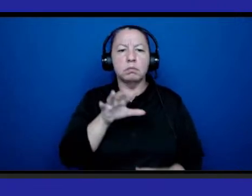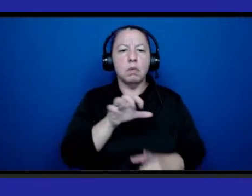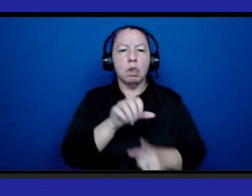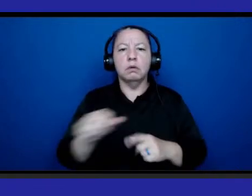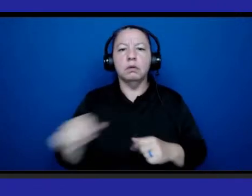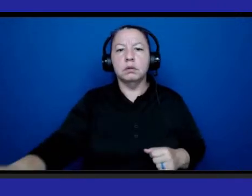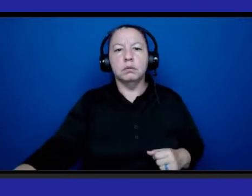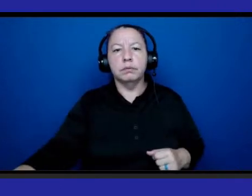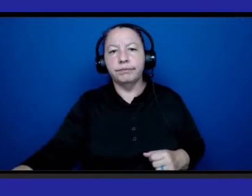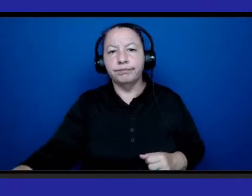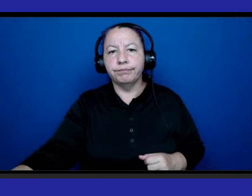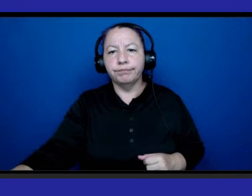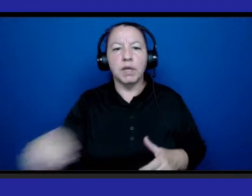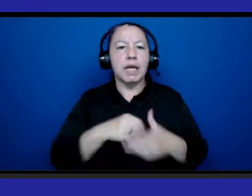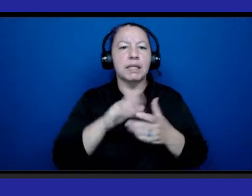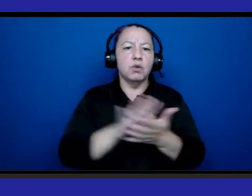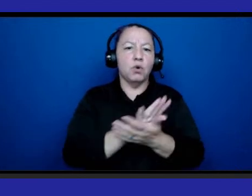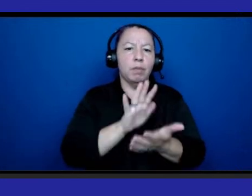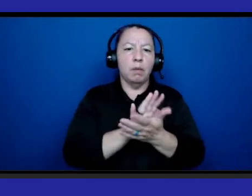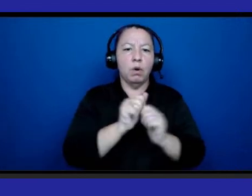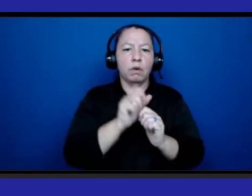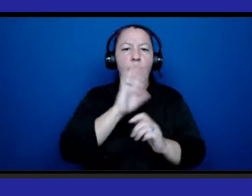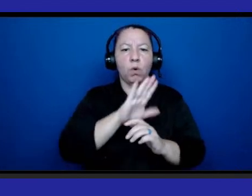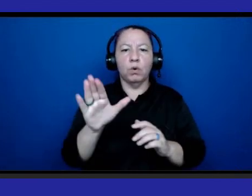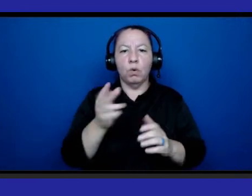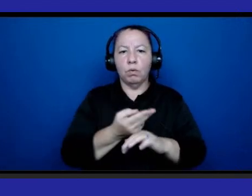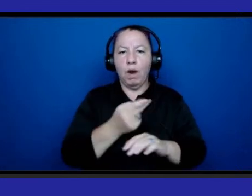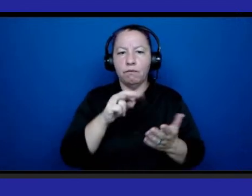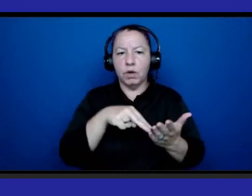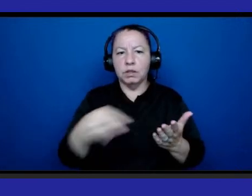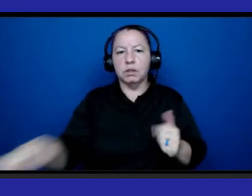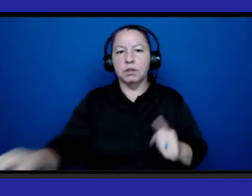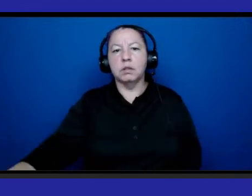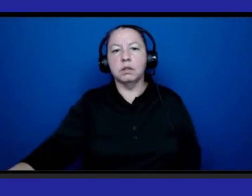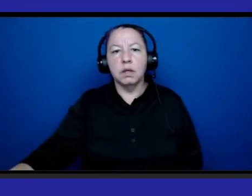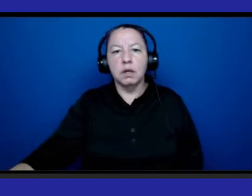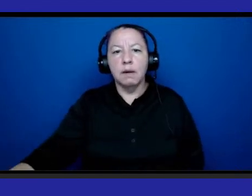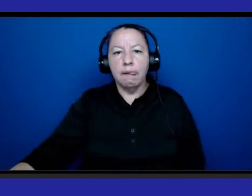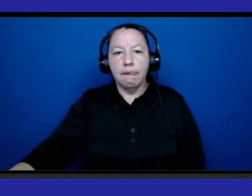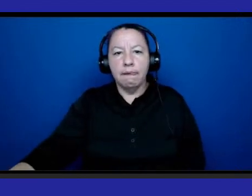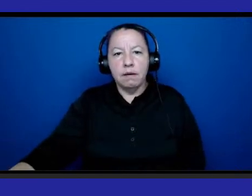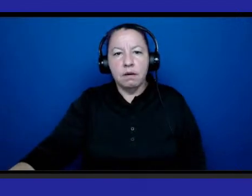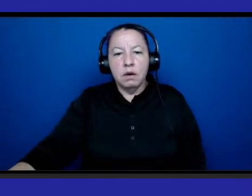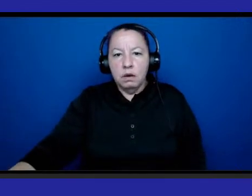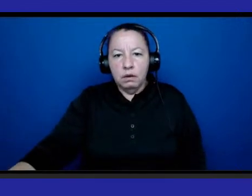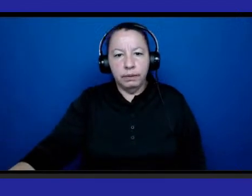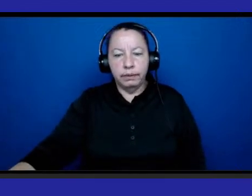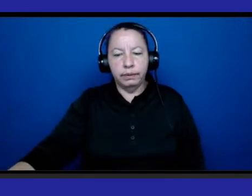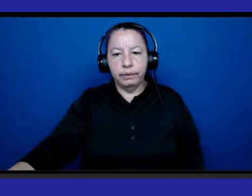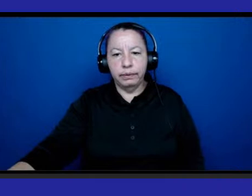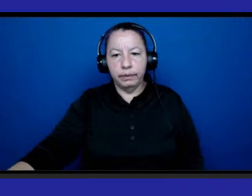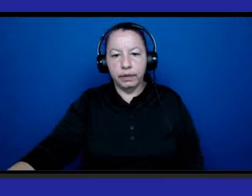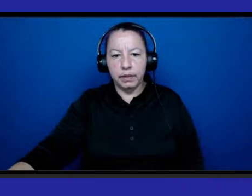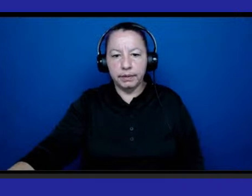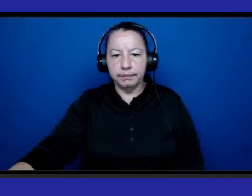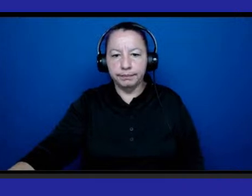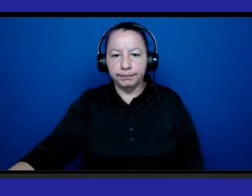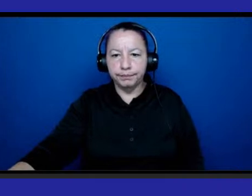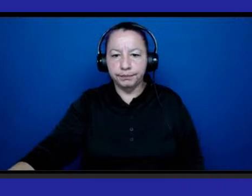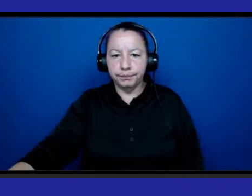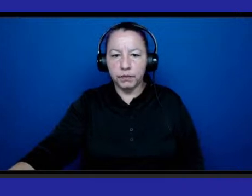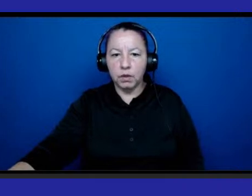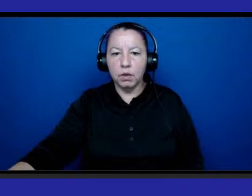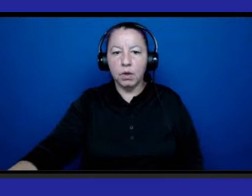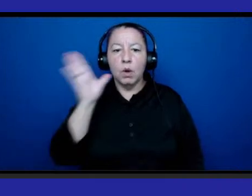your reference. Thank you. Following, we are going to have a presentation on